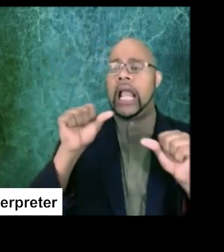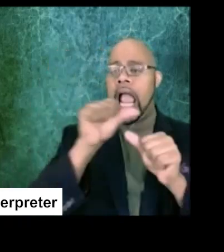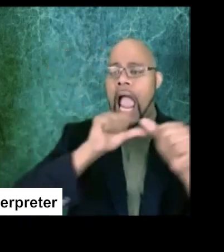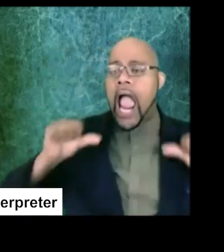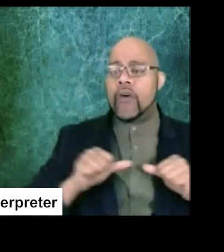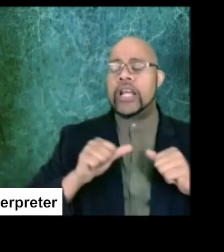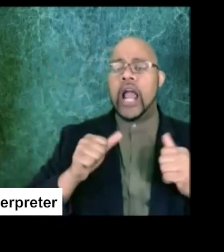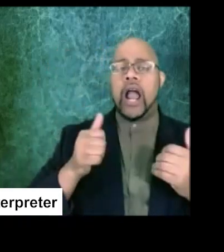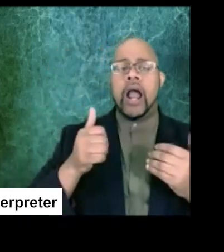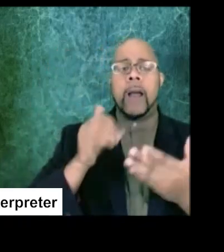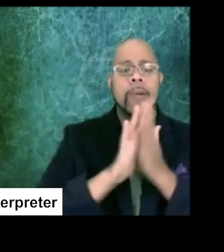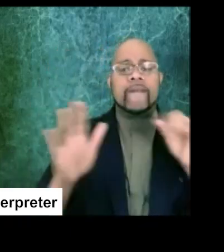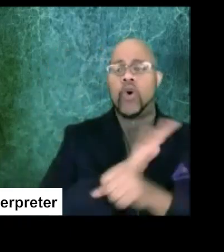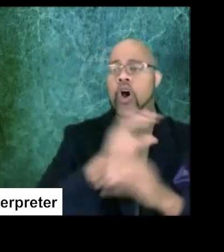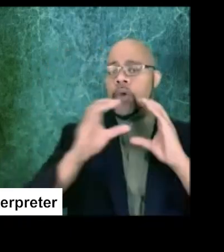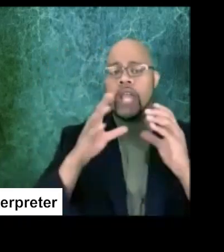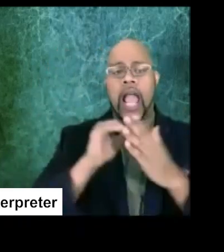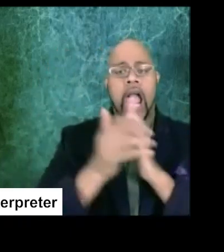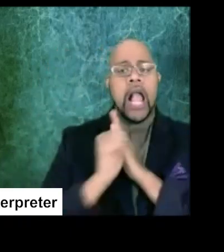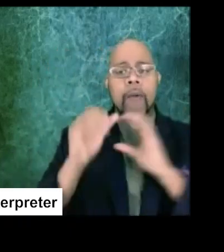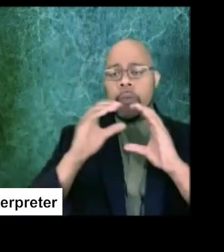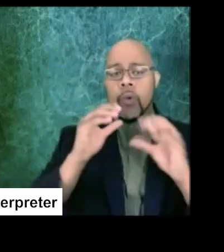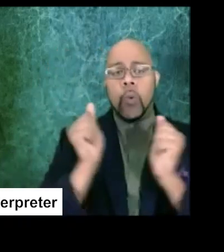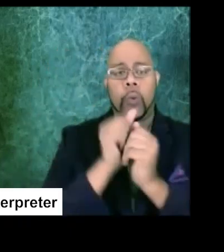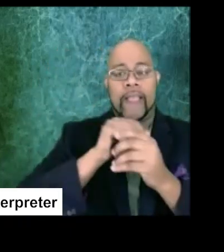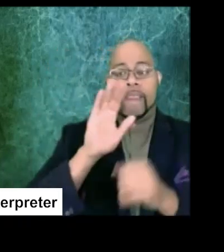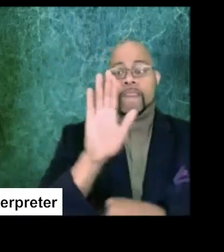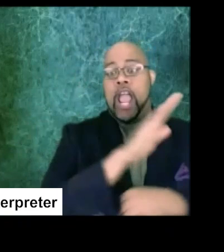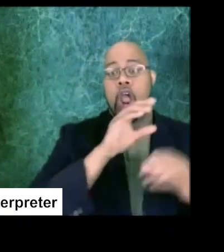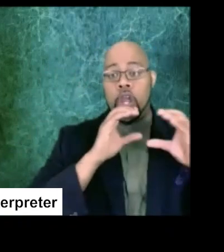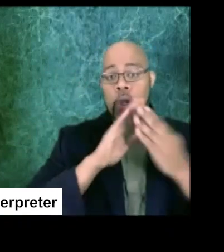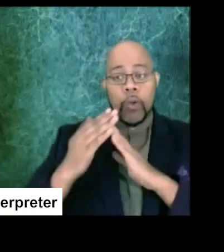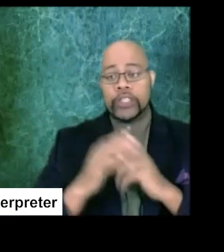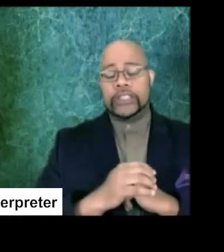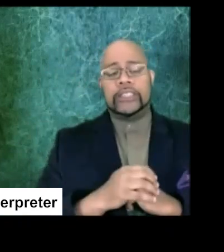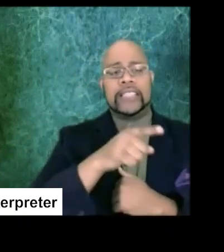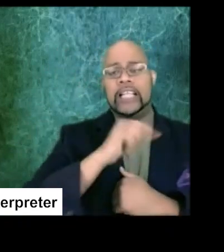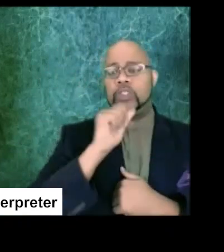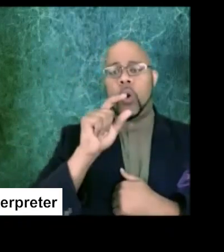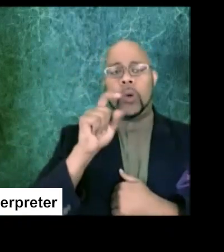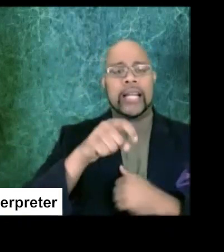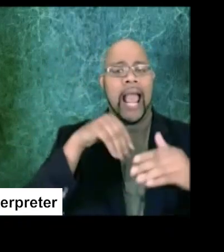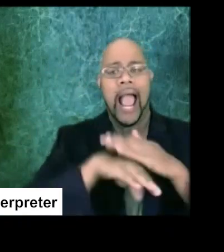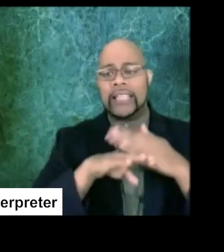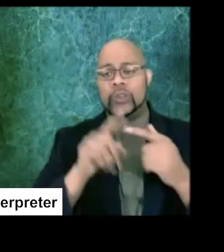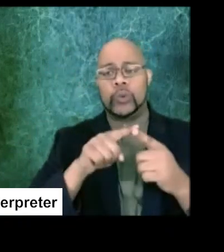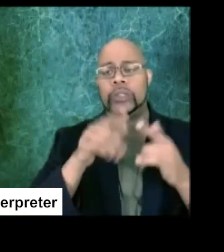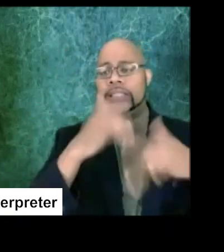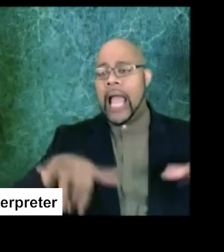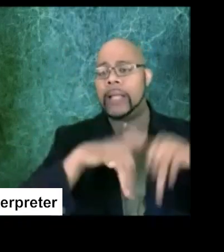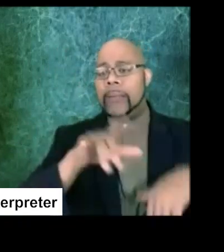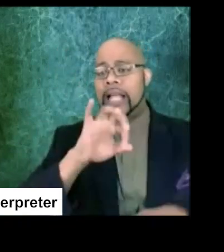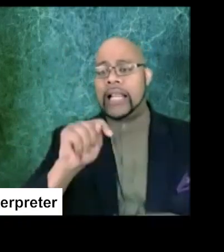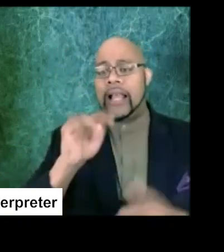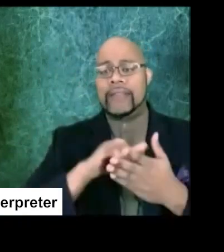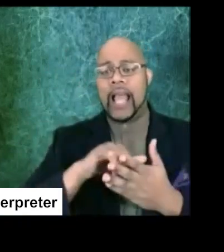become full communicators within and competent communicators within their communities, they don't just need access to the same dialect that